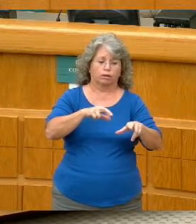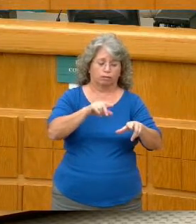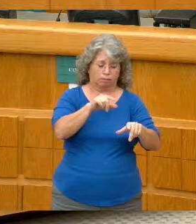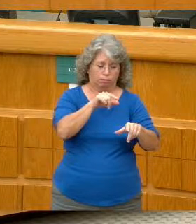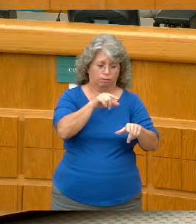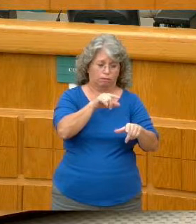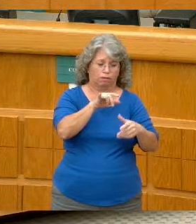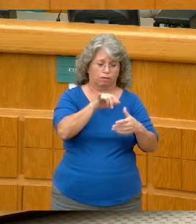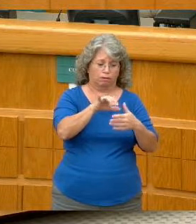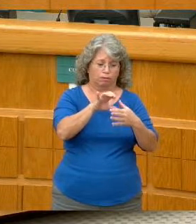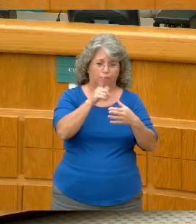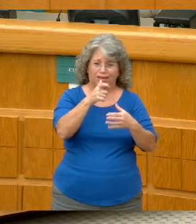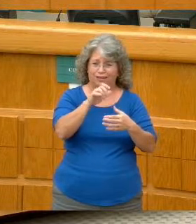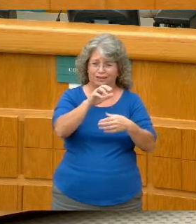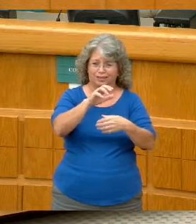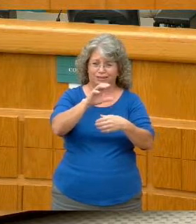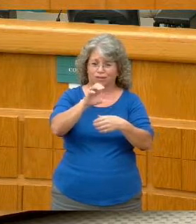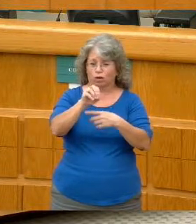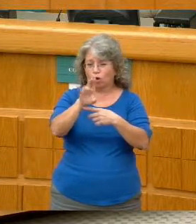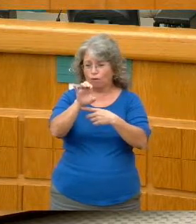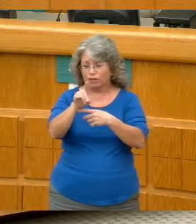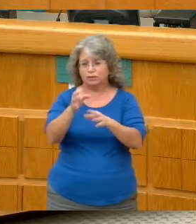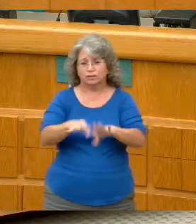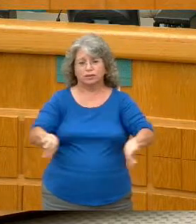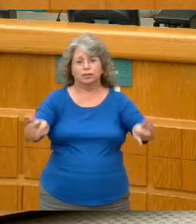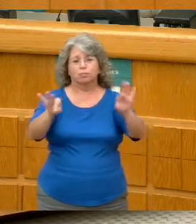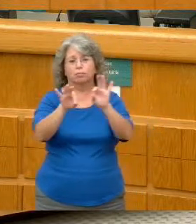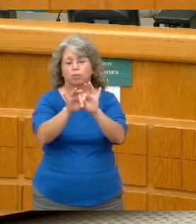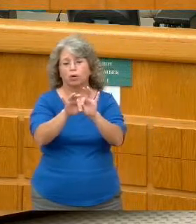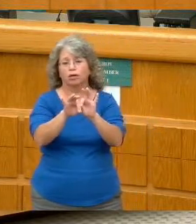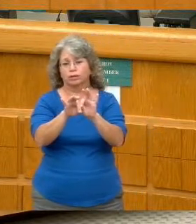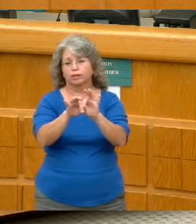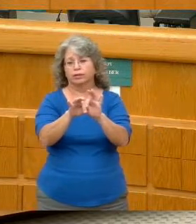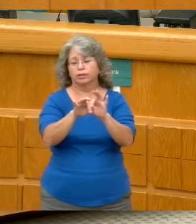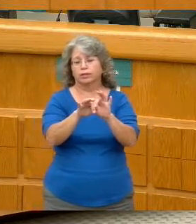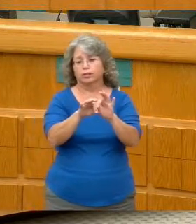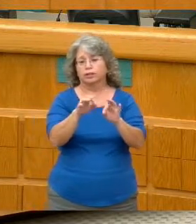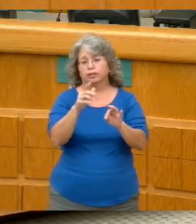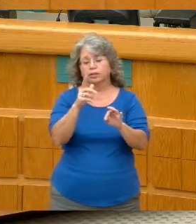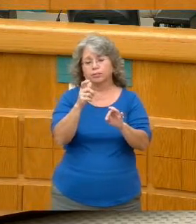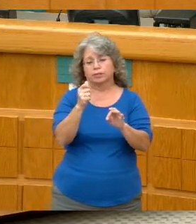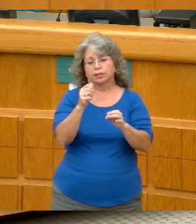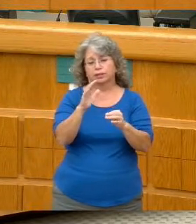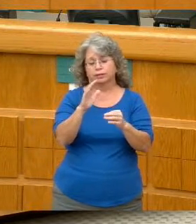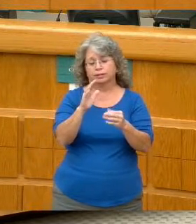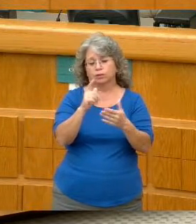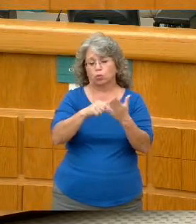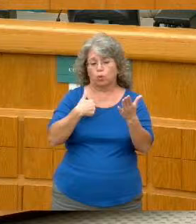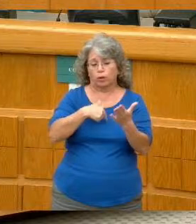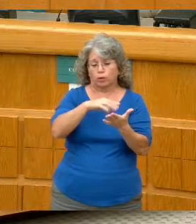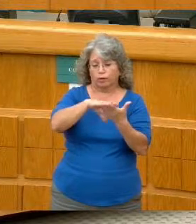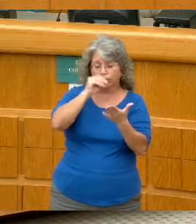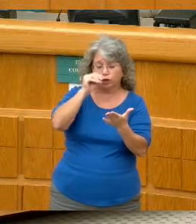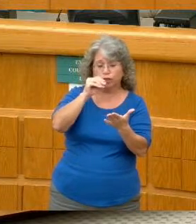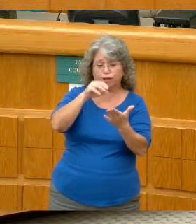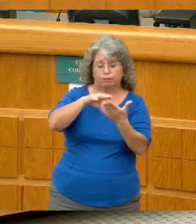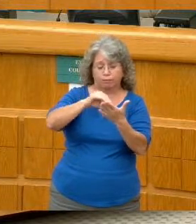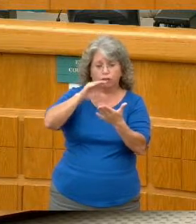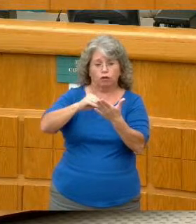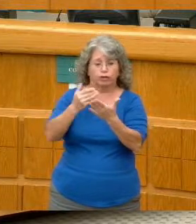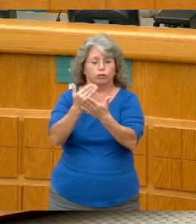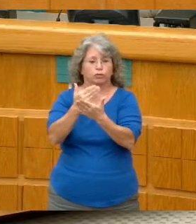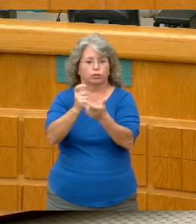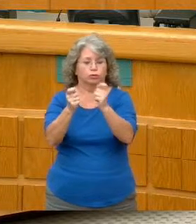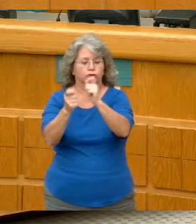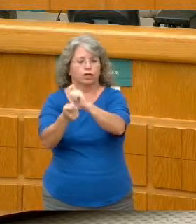it is because of the COVID, is very important, because COVID has, the literature keeps changing. And the